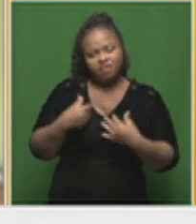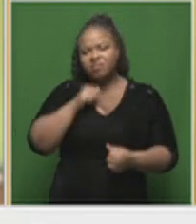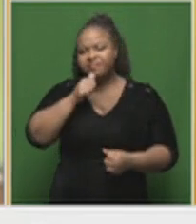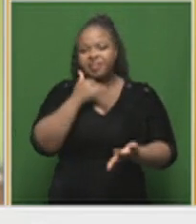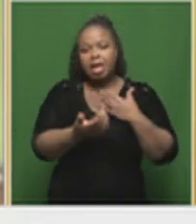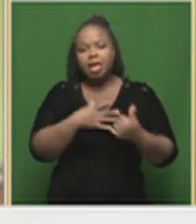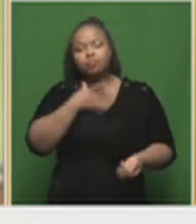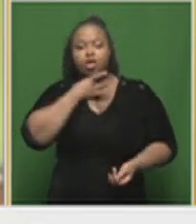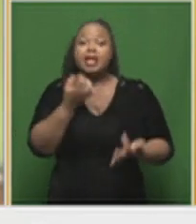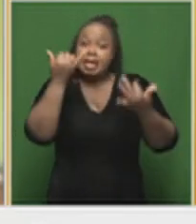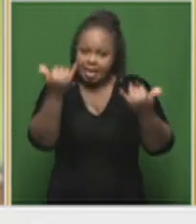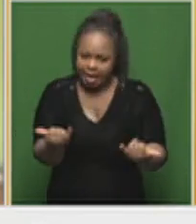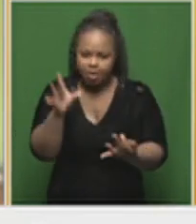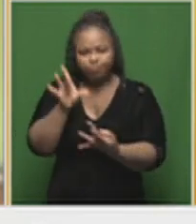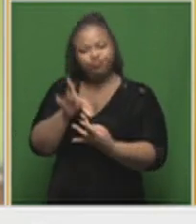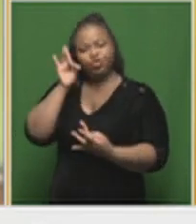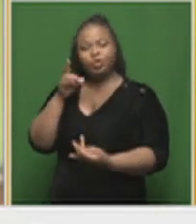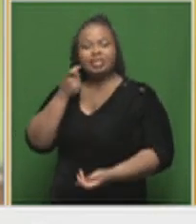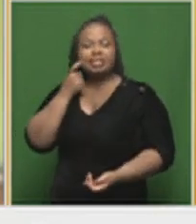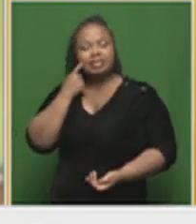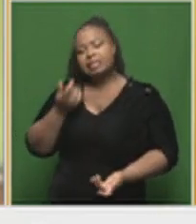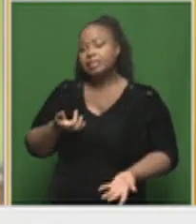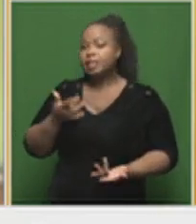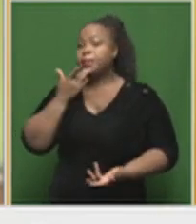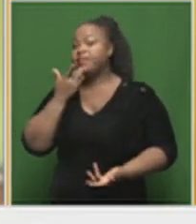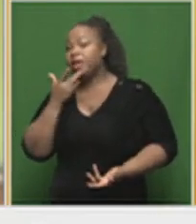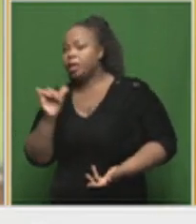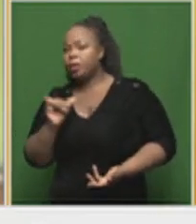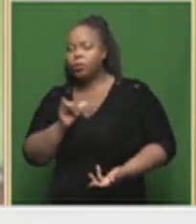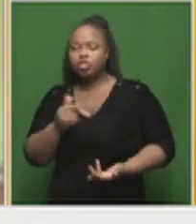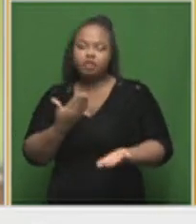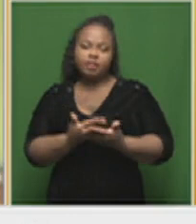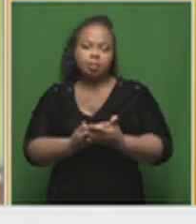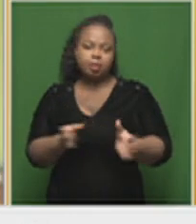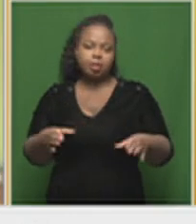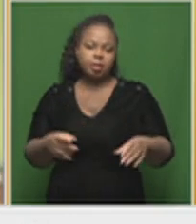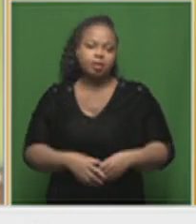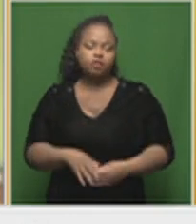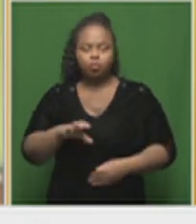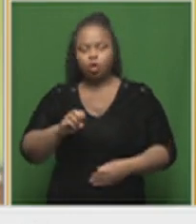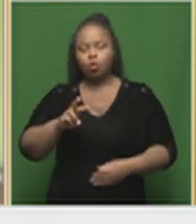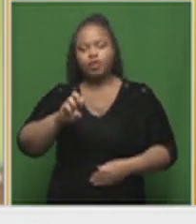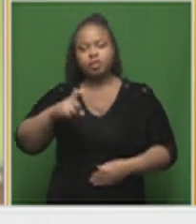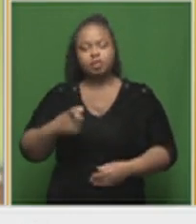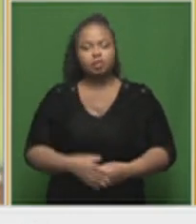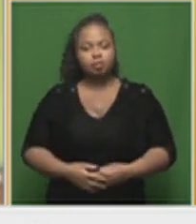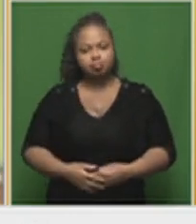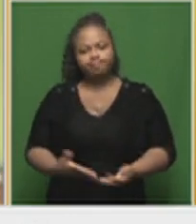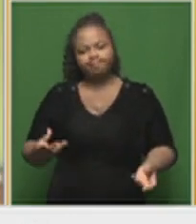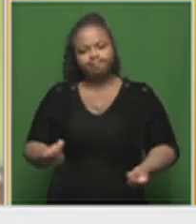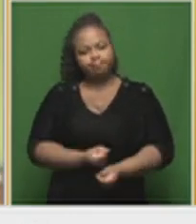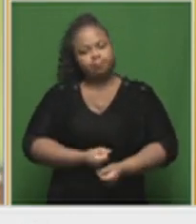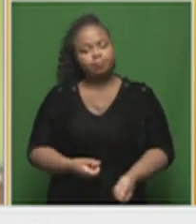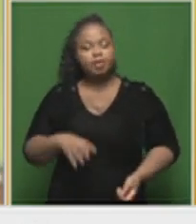have now been given a choice to select a vaccine or say, give us what is available. Well, we'll have to leave it there,